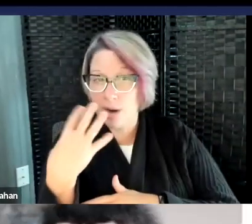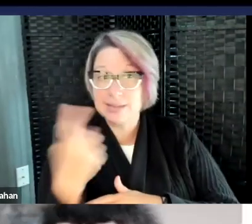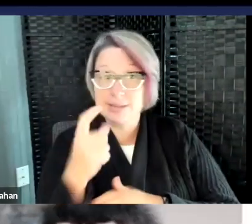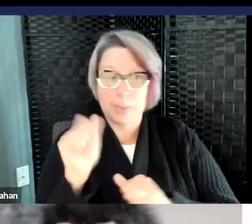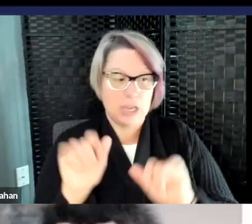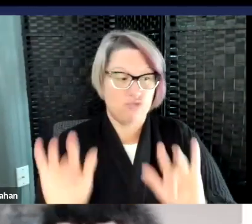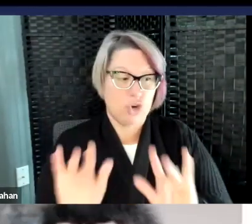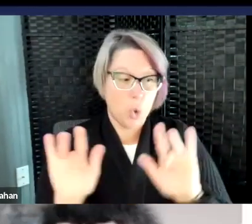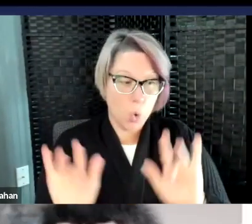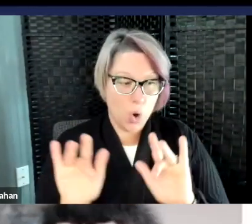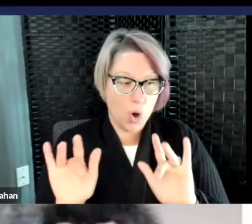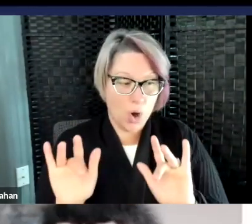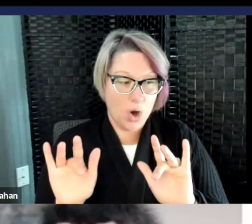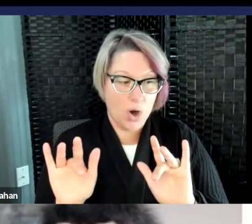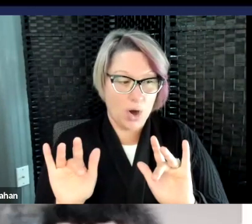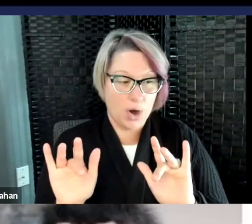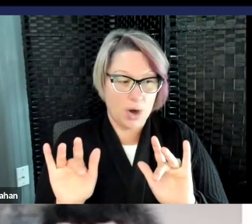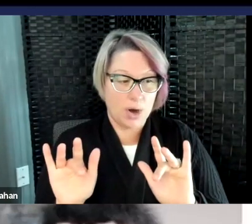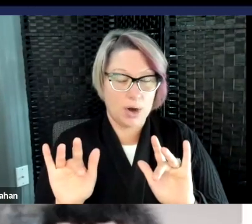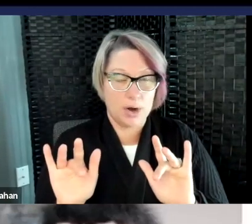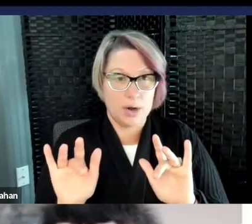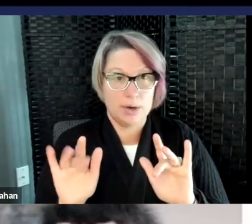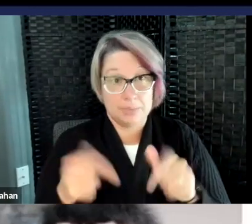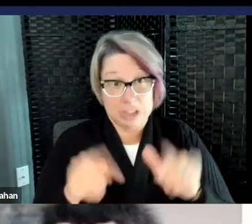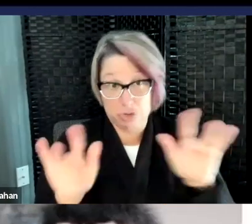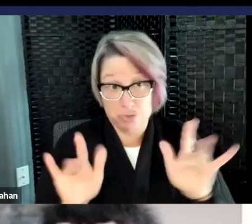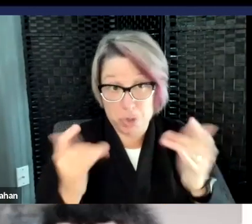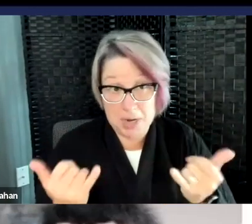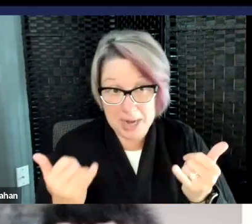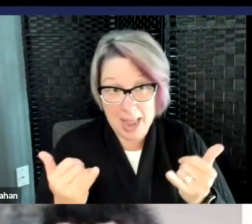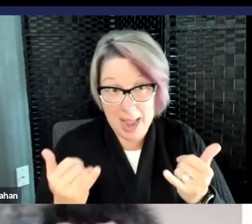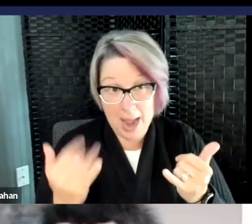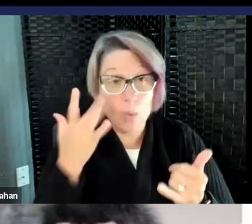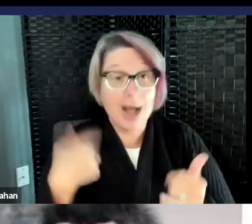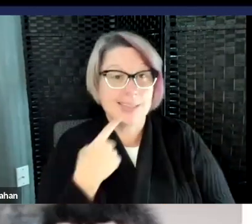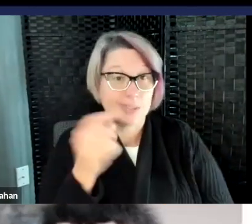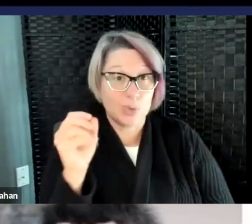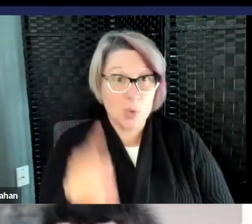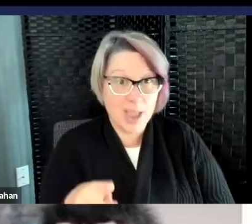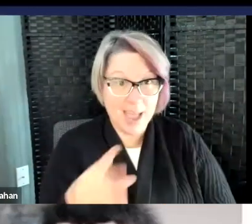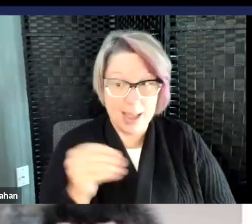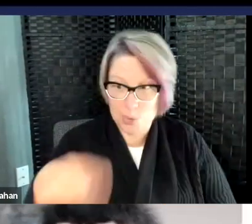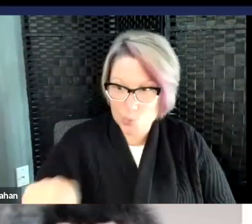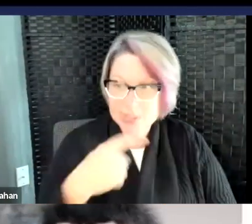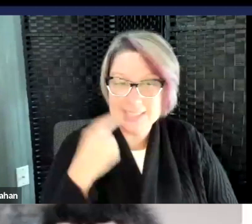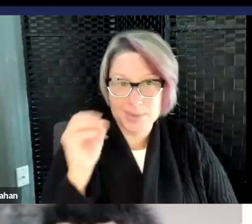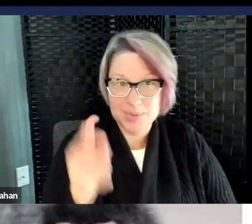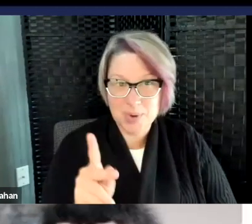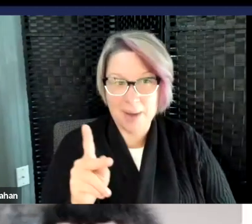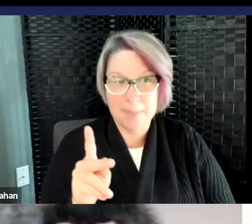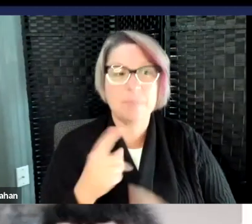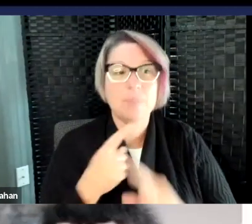it, right? This is being recorded now, but that's because I said it was okay, and because you guys said it was okay. Okay,